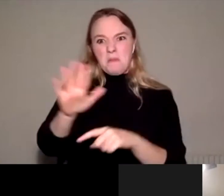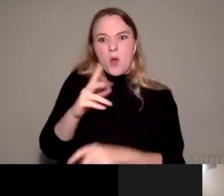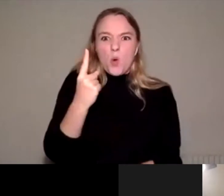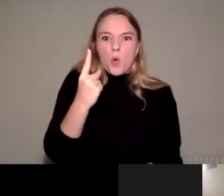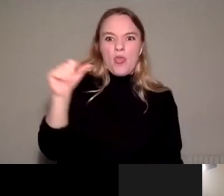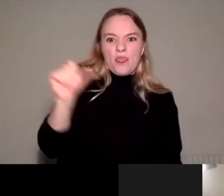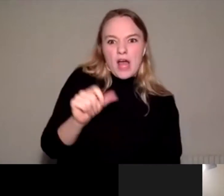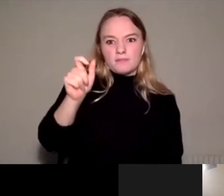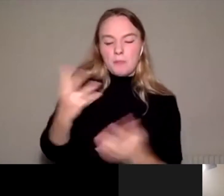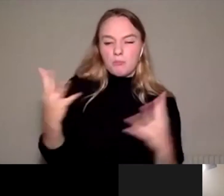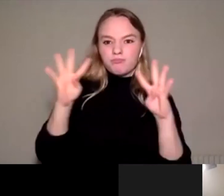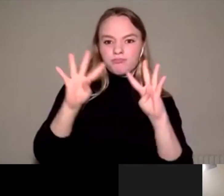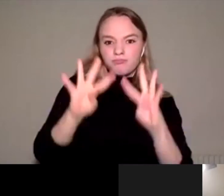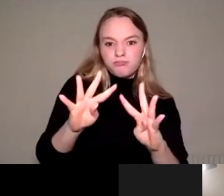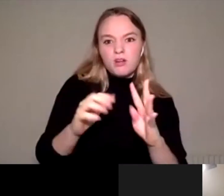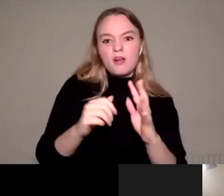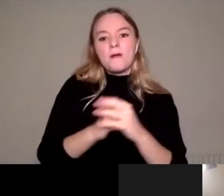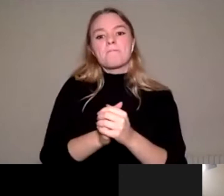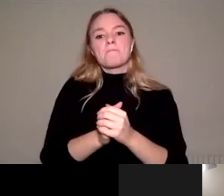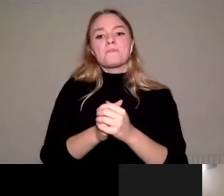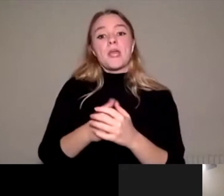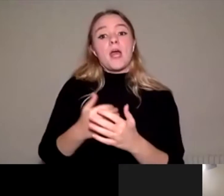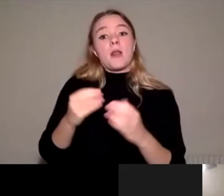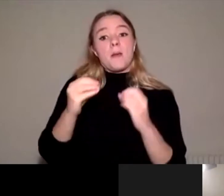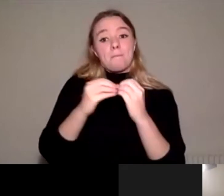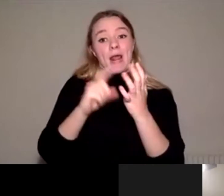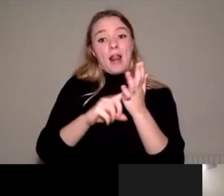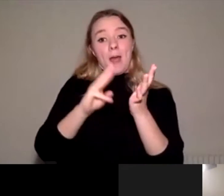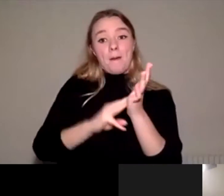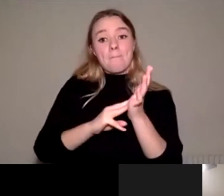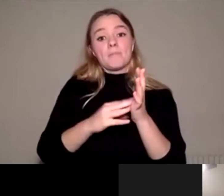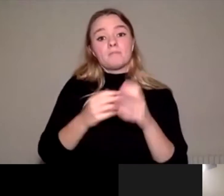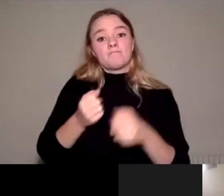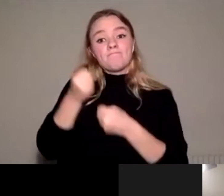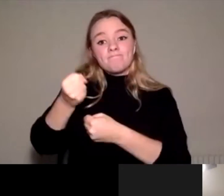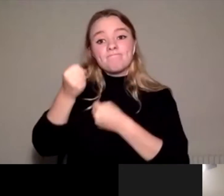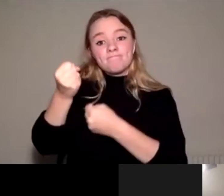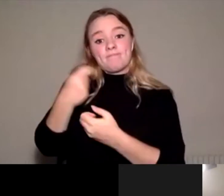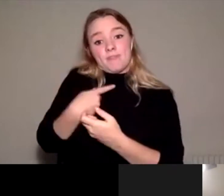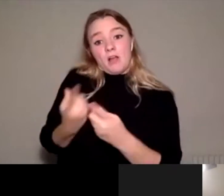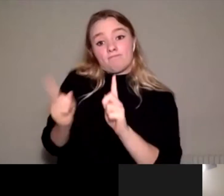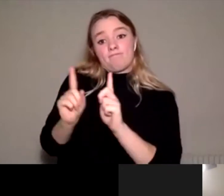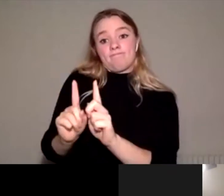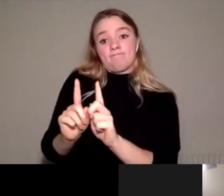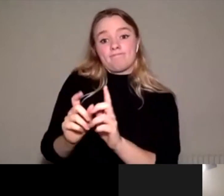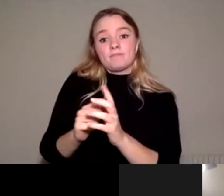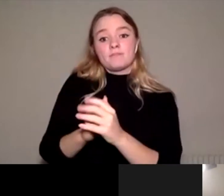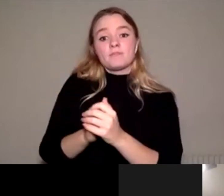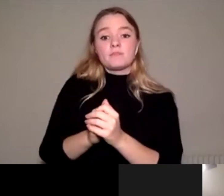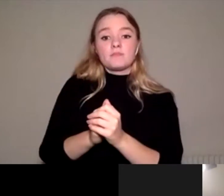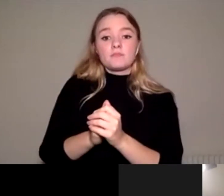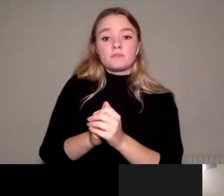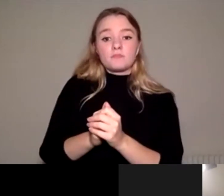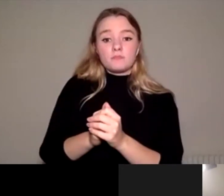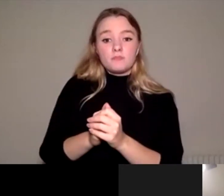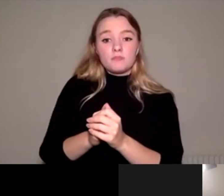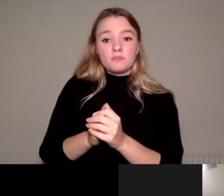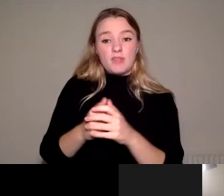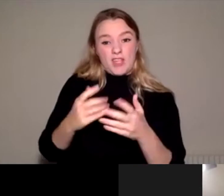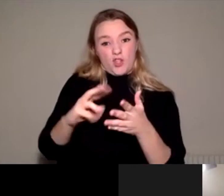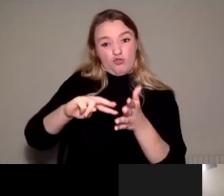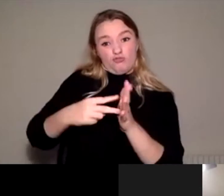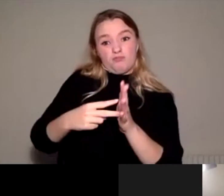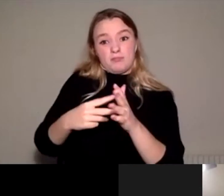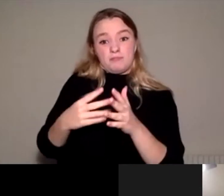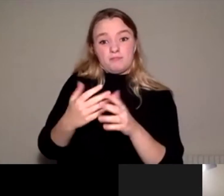I'm co-founder of the LM Exeter movement, which is our continuous group since we did the protest. I'll just give you a background of